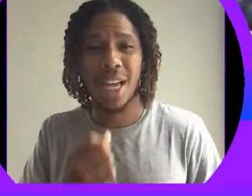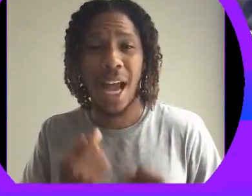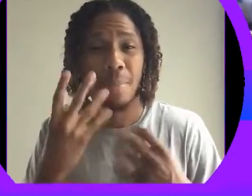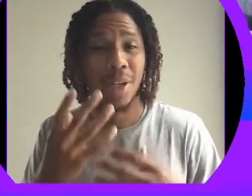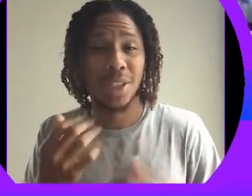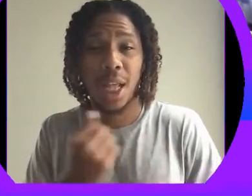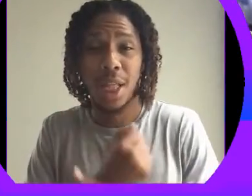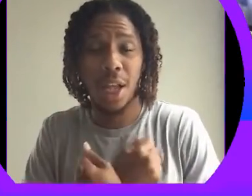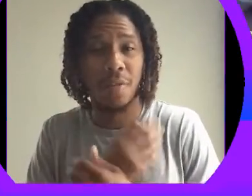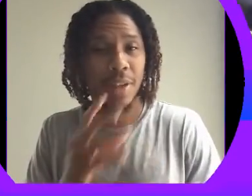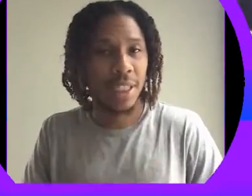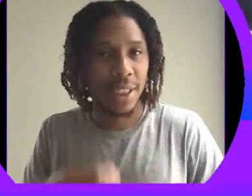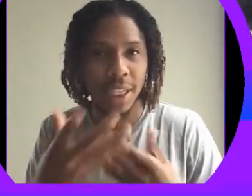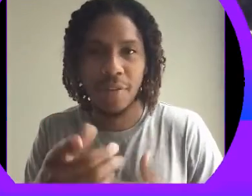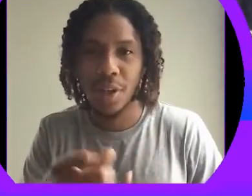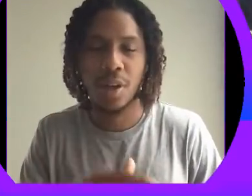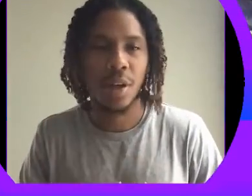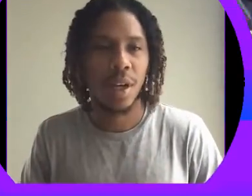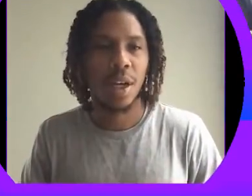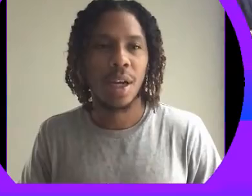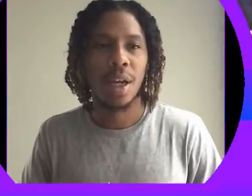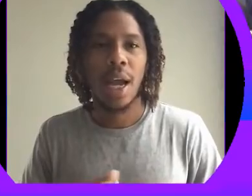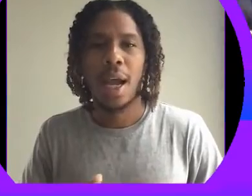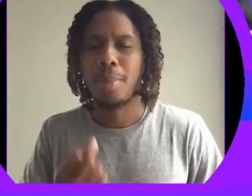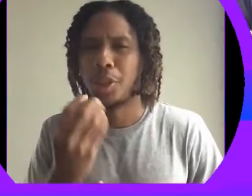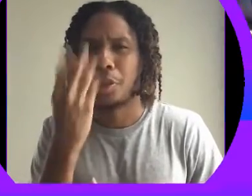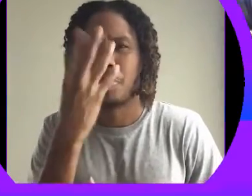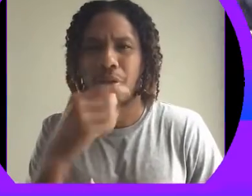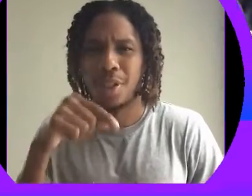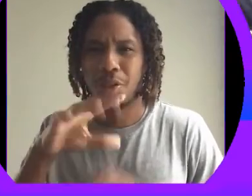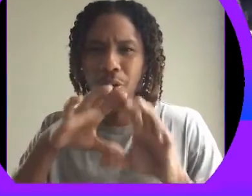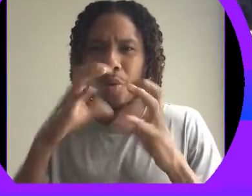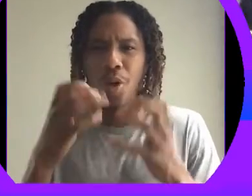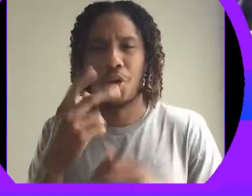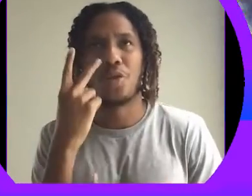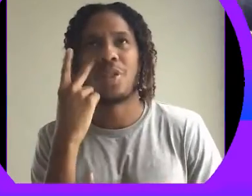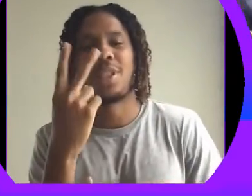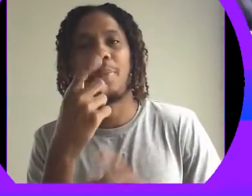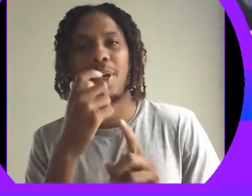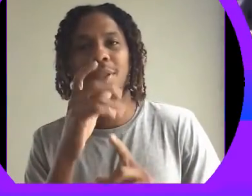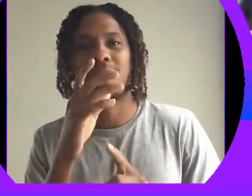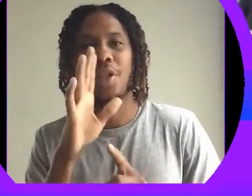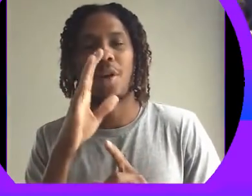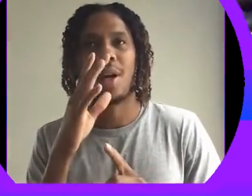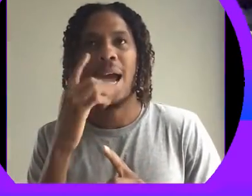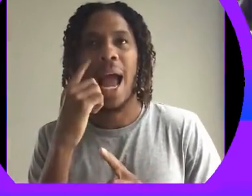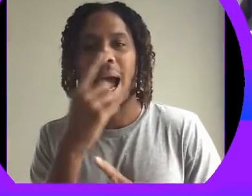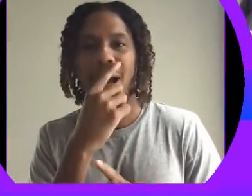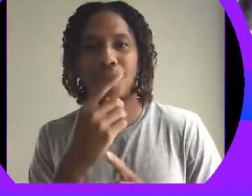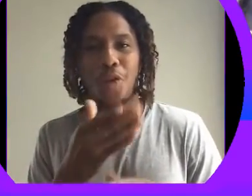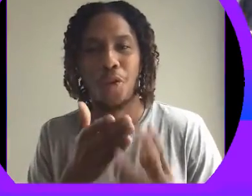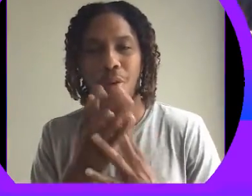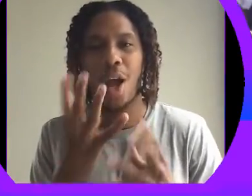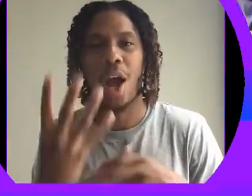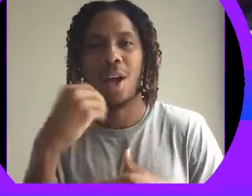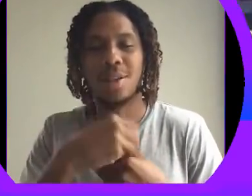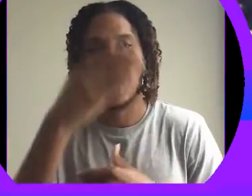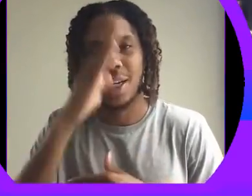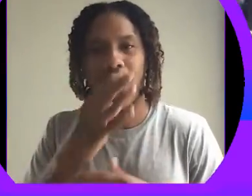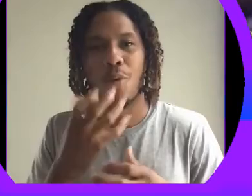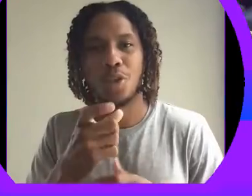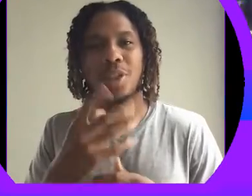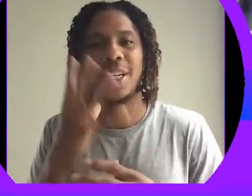love autism has given you, how much of the beauty of this world that you see because of your autism. That's love. God wants you to